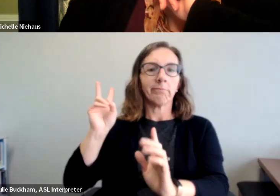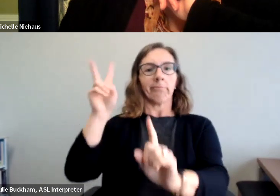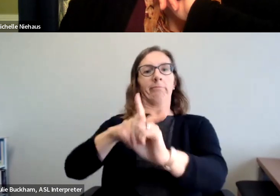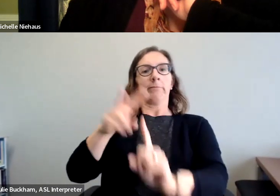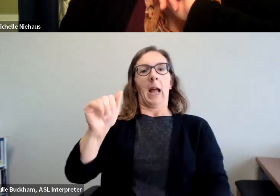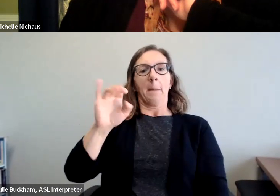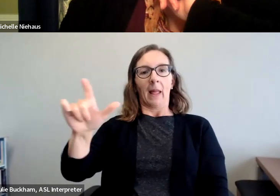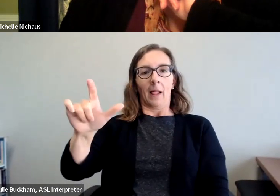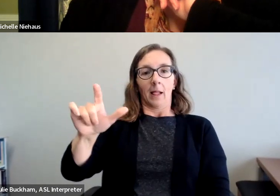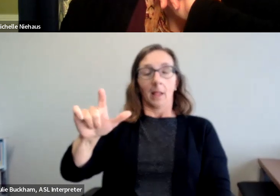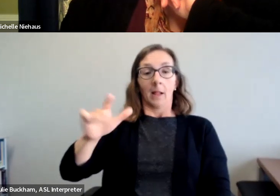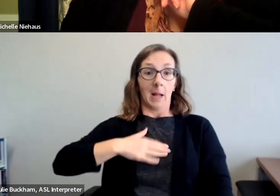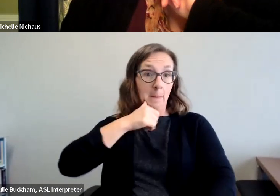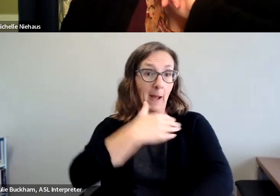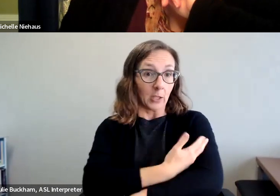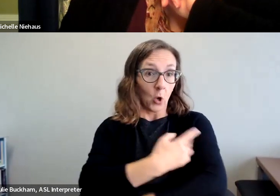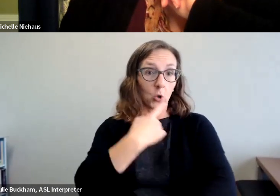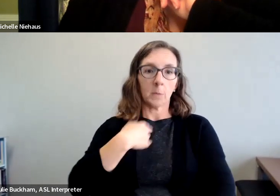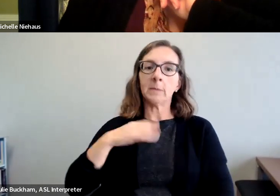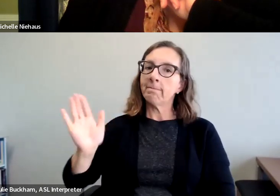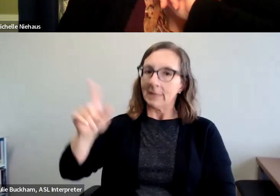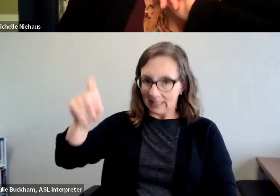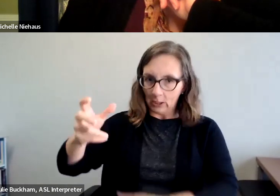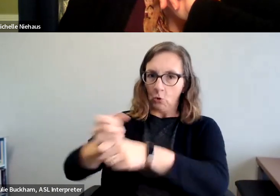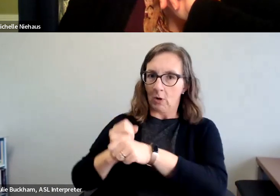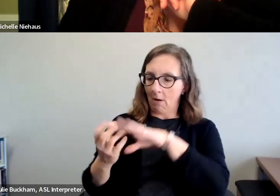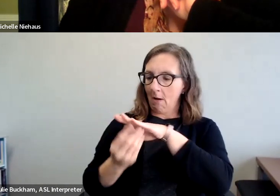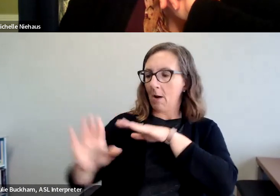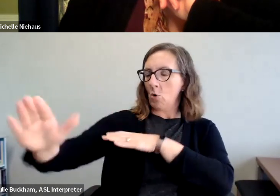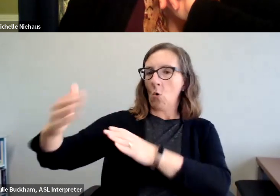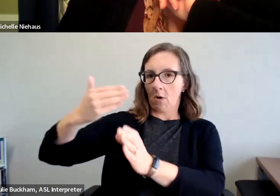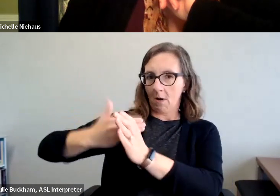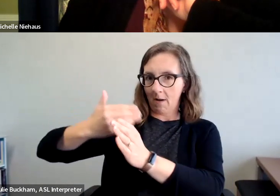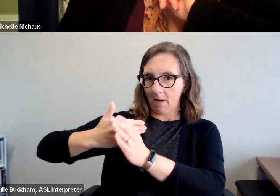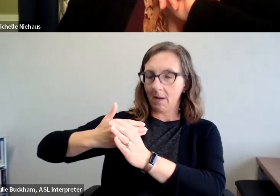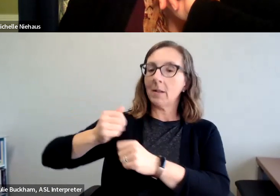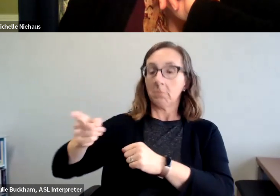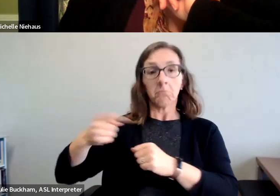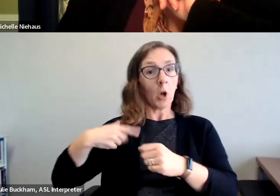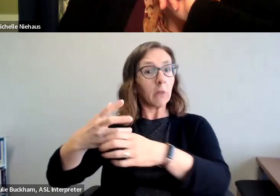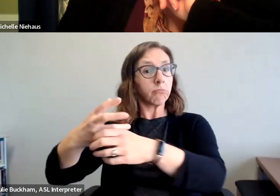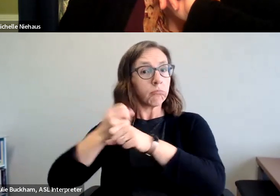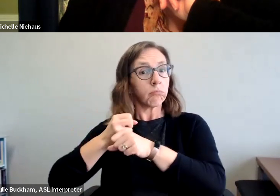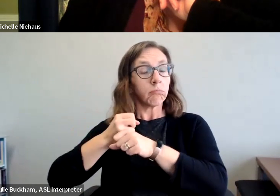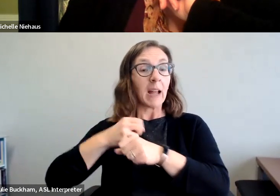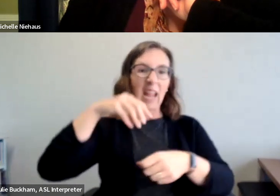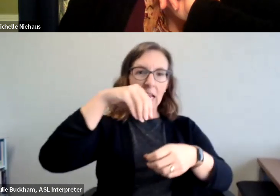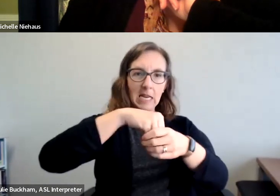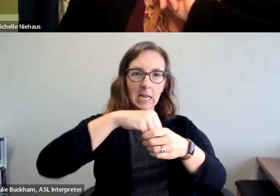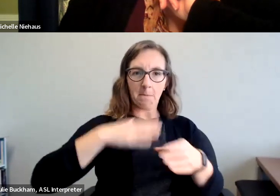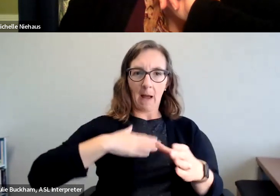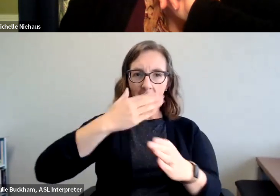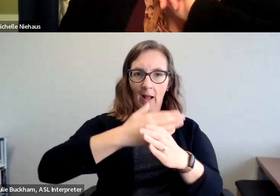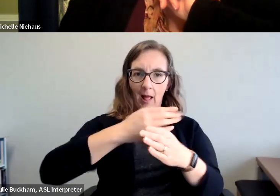daughter said, Mama, you need to get your medical records. I received my medical records, and in my medical